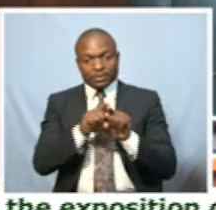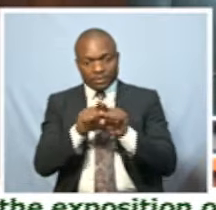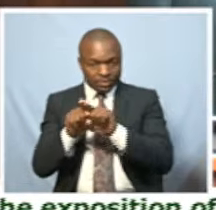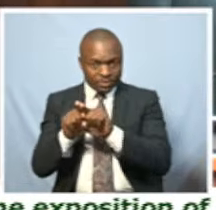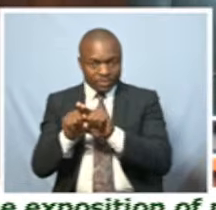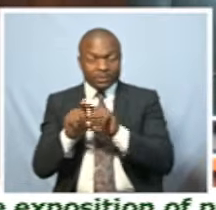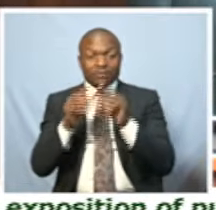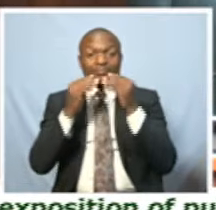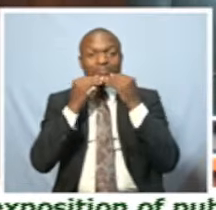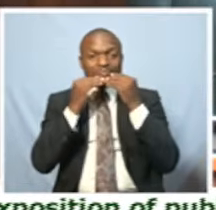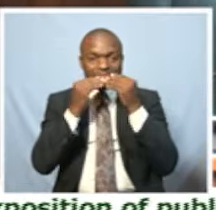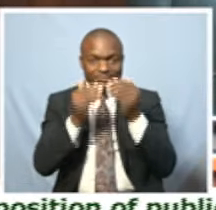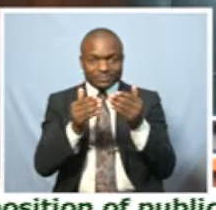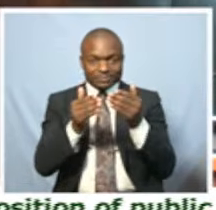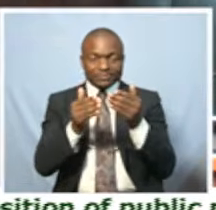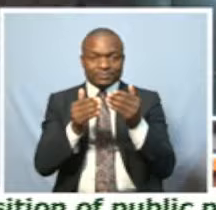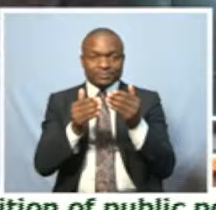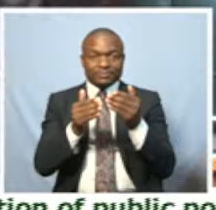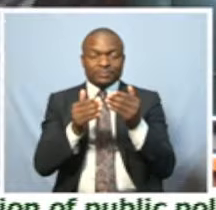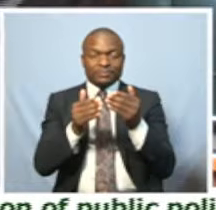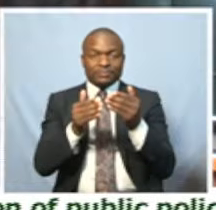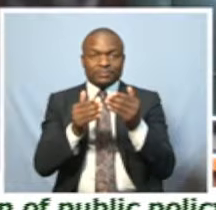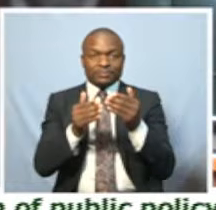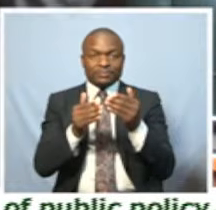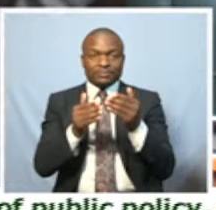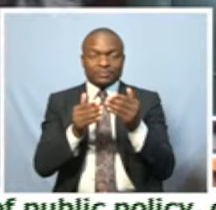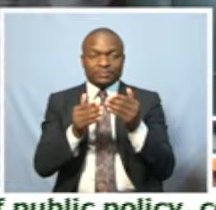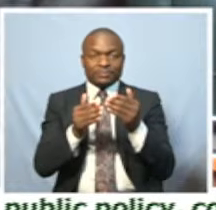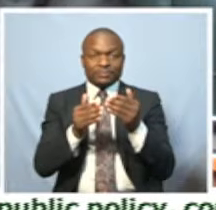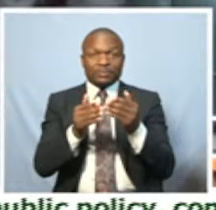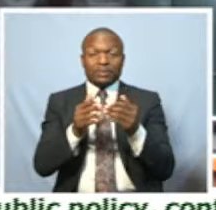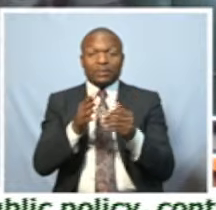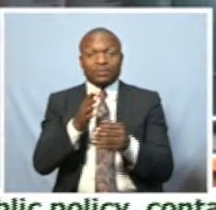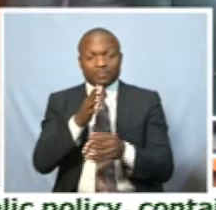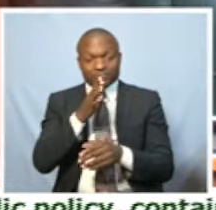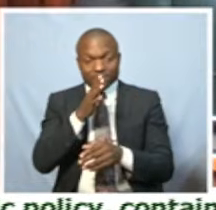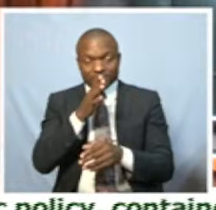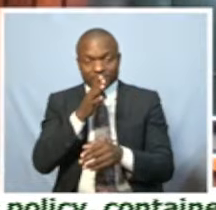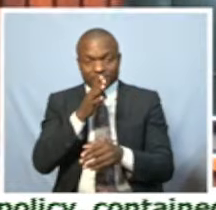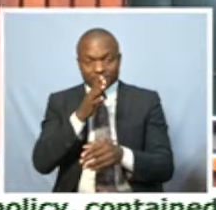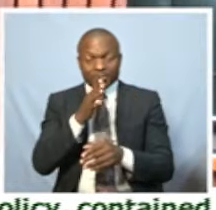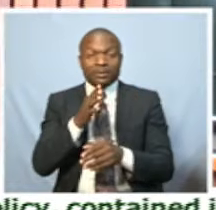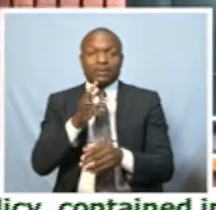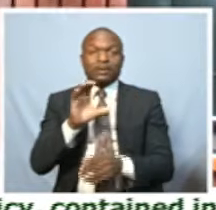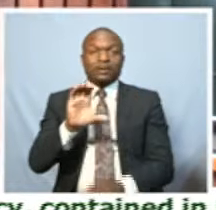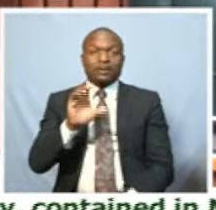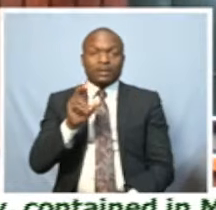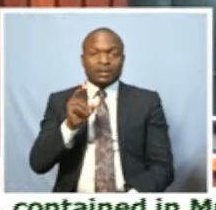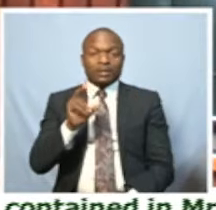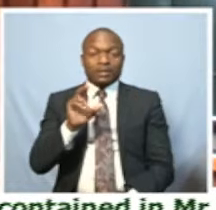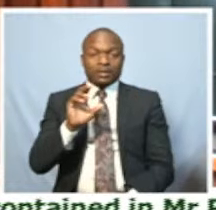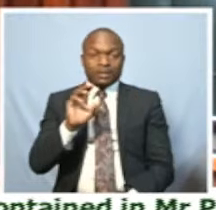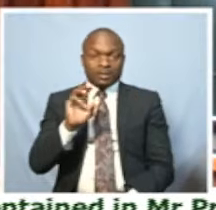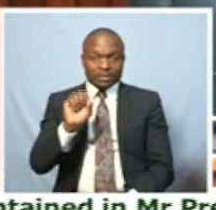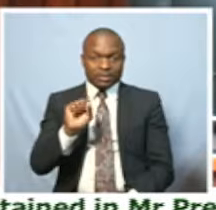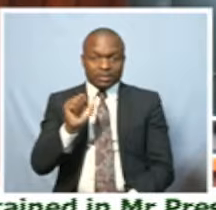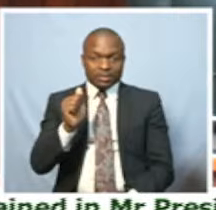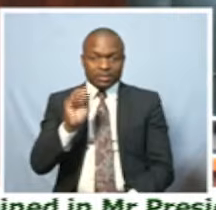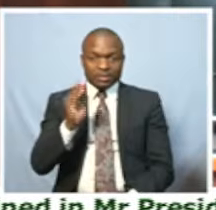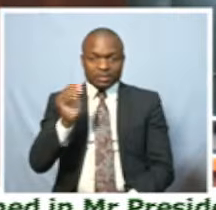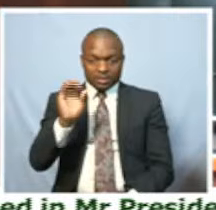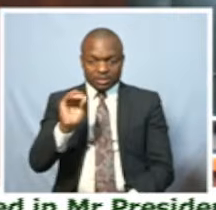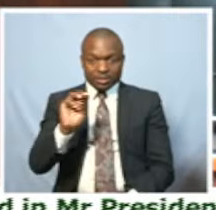also commend Mrs. Jacqueline Sabao, Member of Parliament for